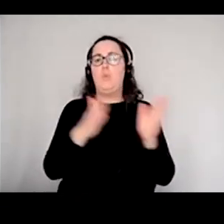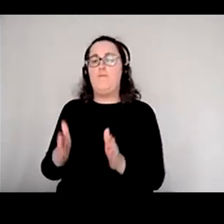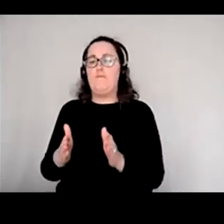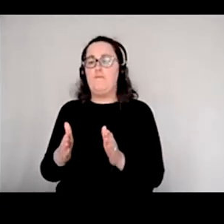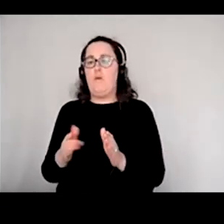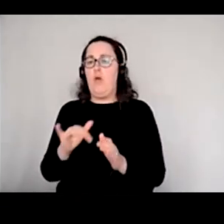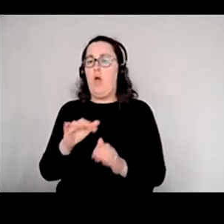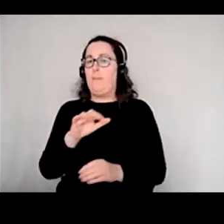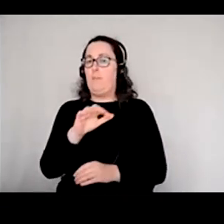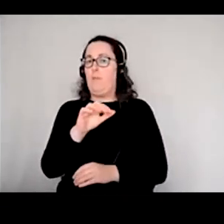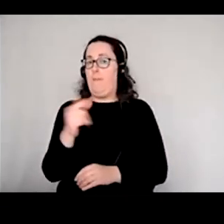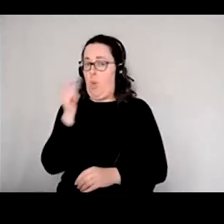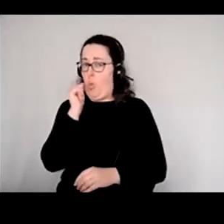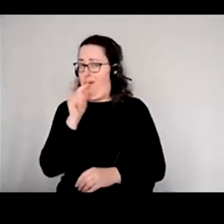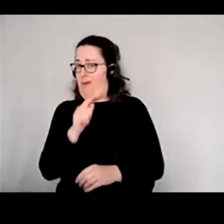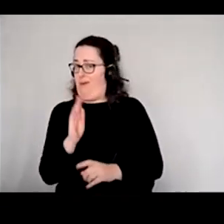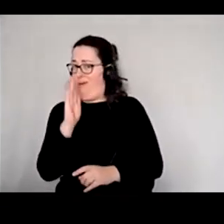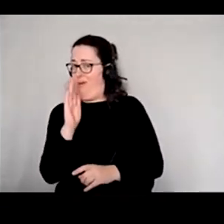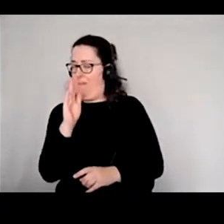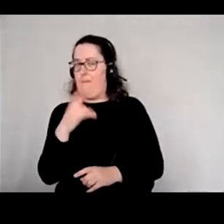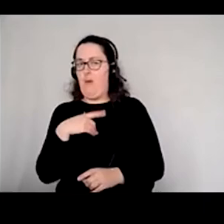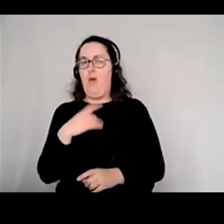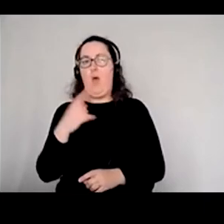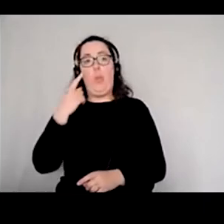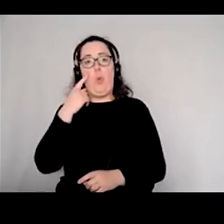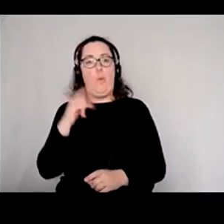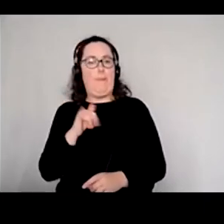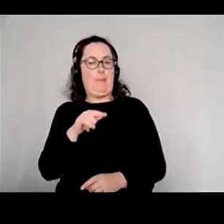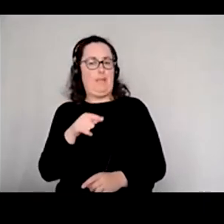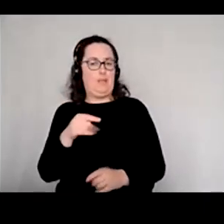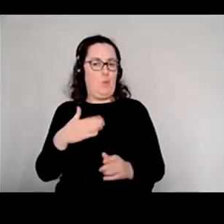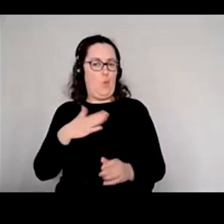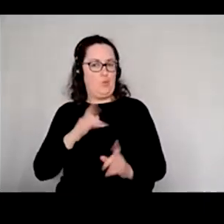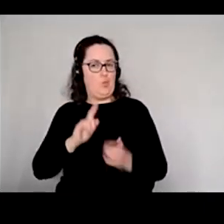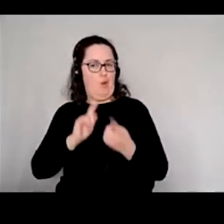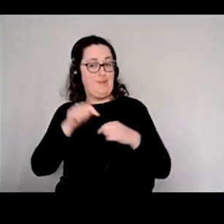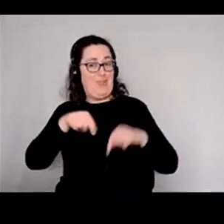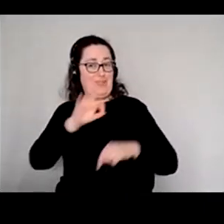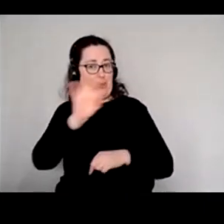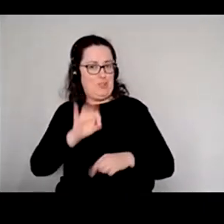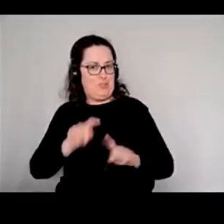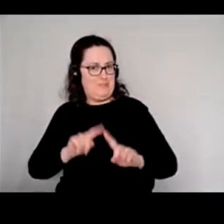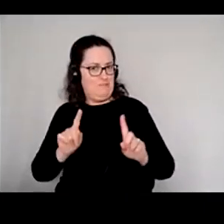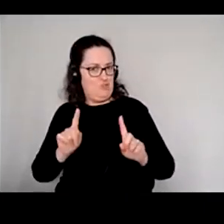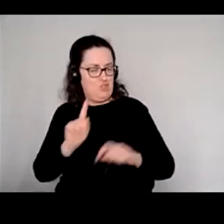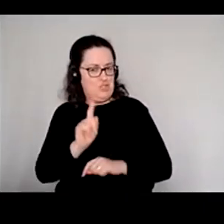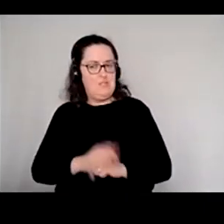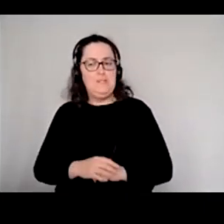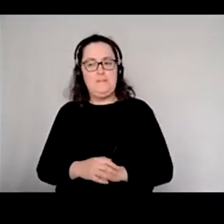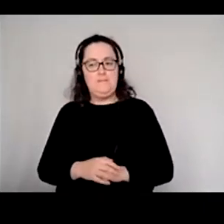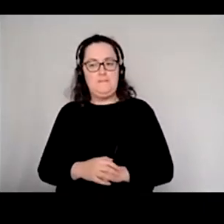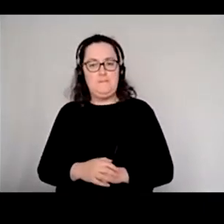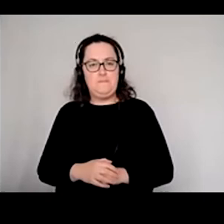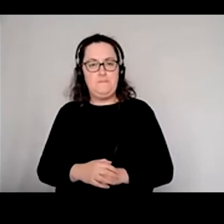back to you, but I thought you'd want to have a crack at this one. And it's about thinking about